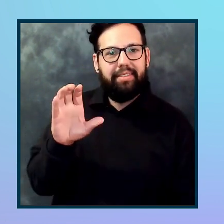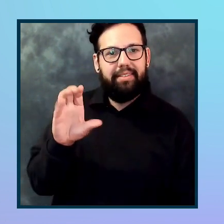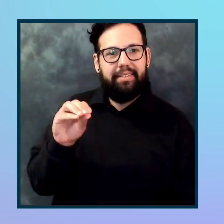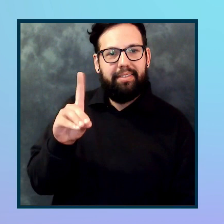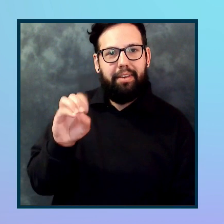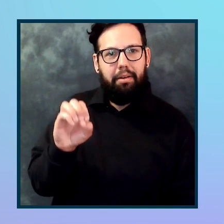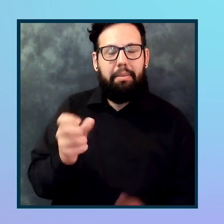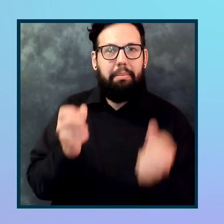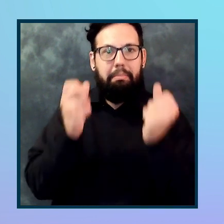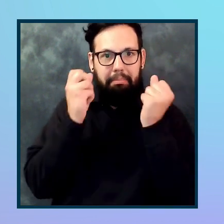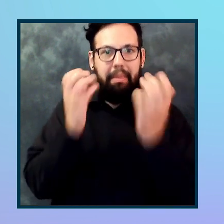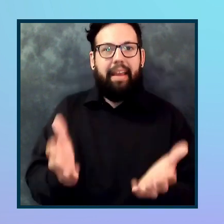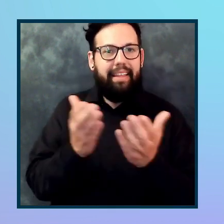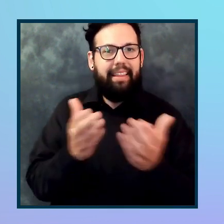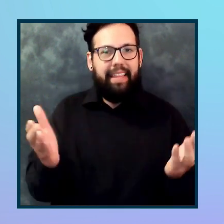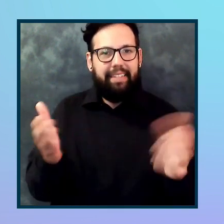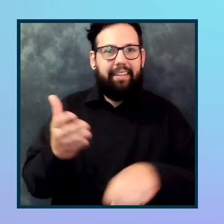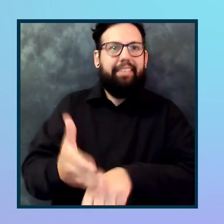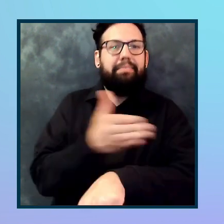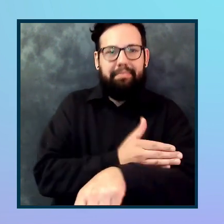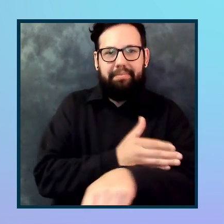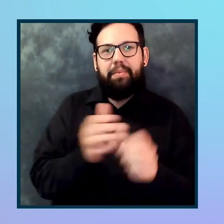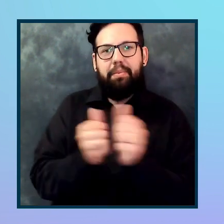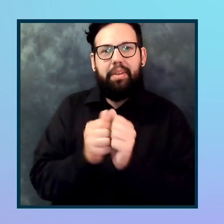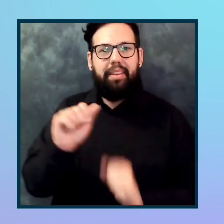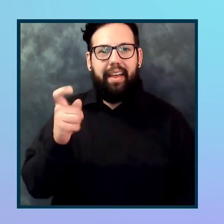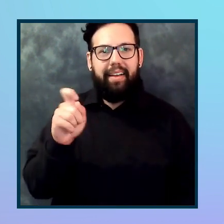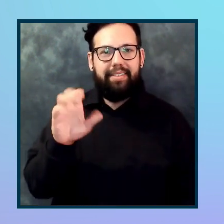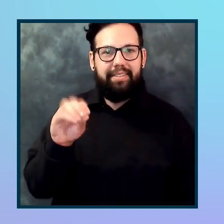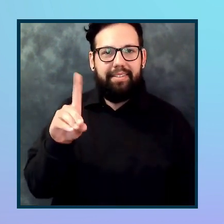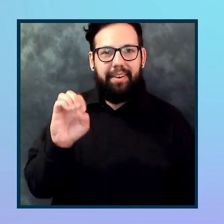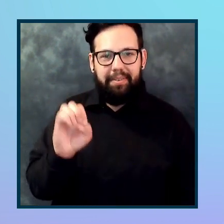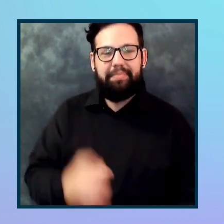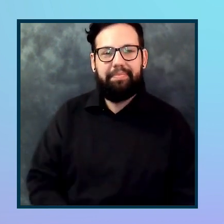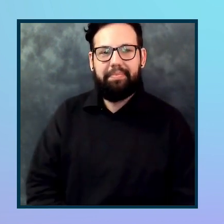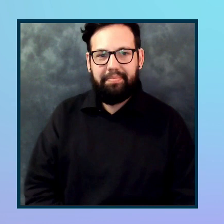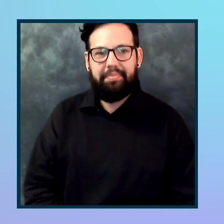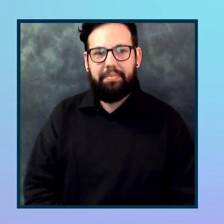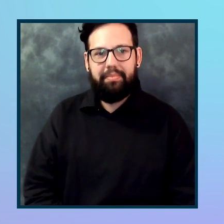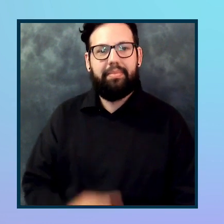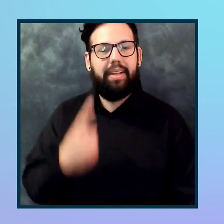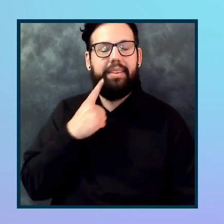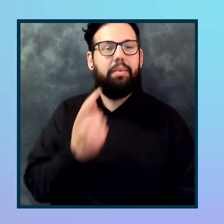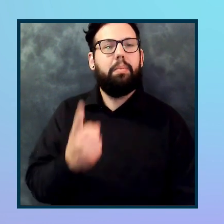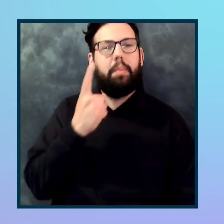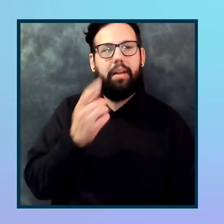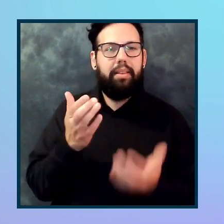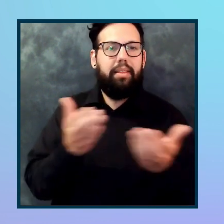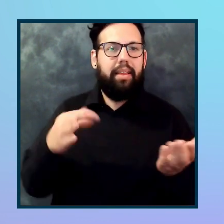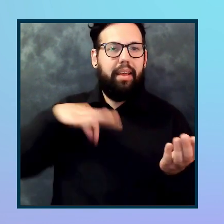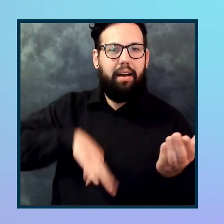that could be made a little bit better with Xcode. I think one thing that would be very helpful would